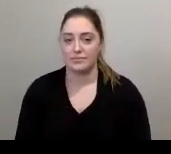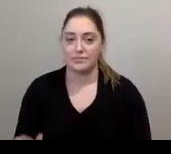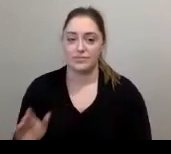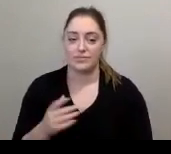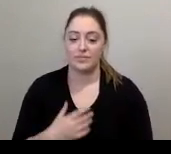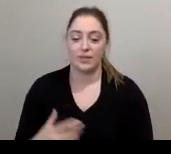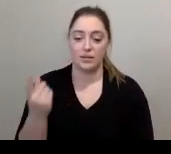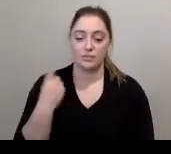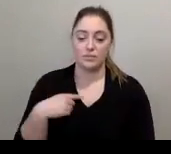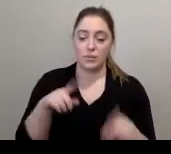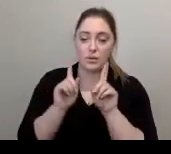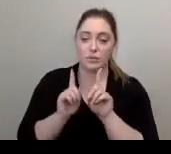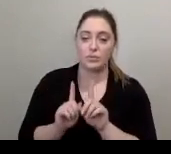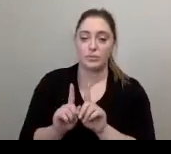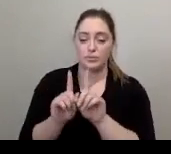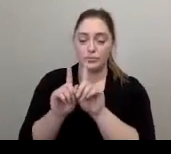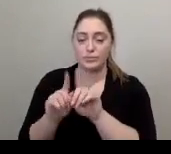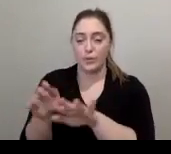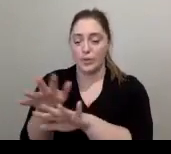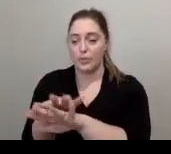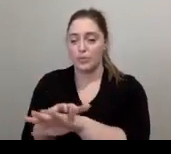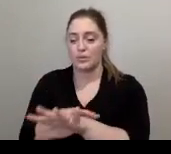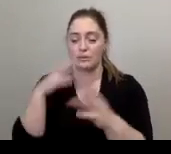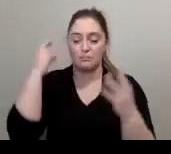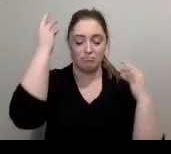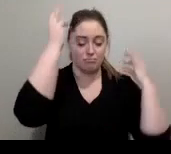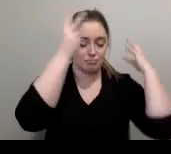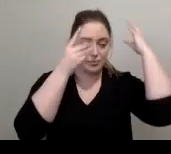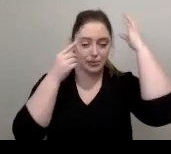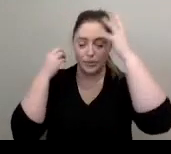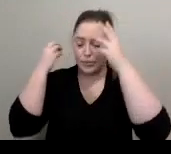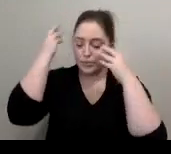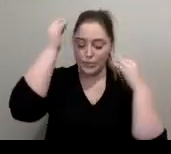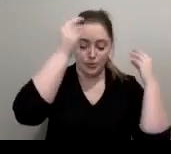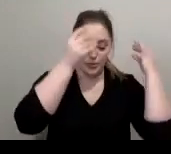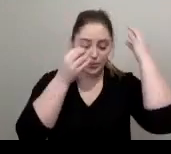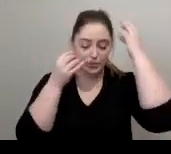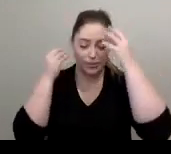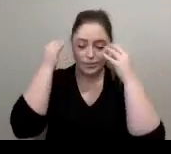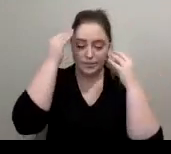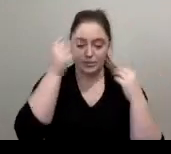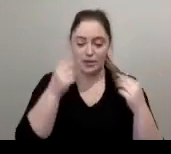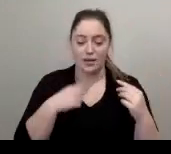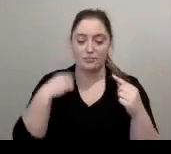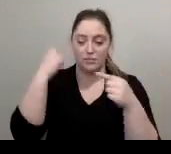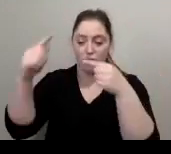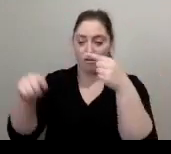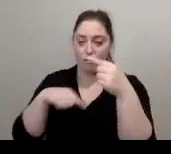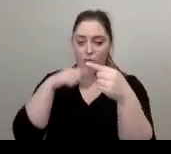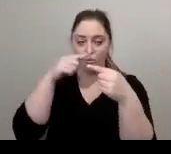Going slowly, thinking mostly in lazy winding